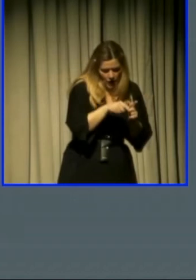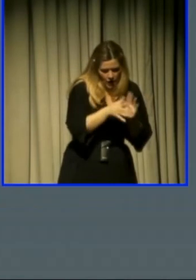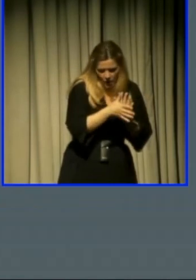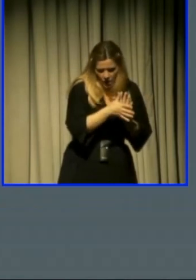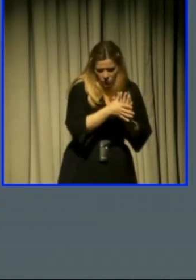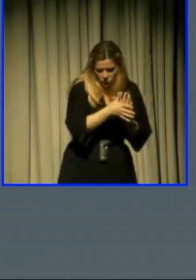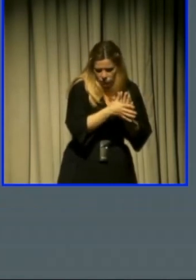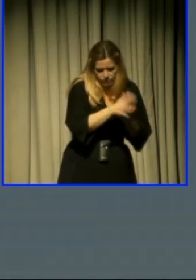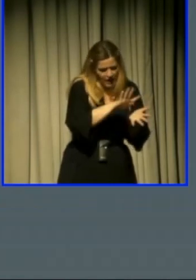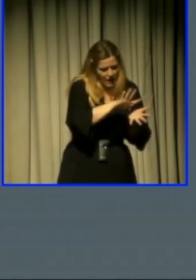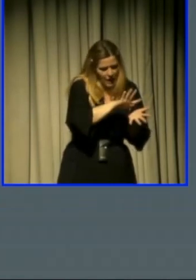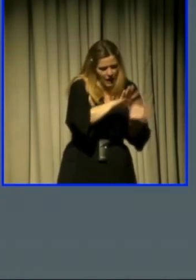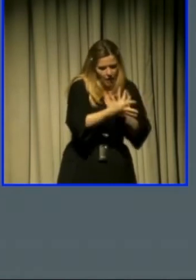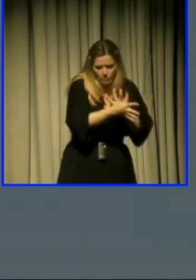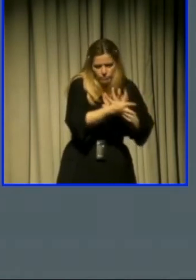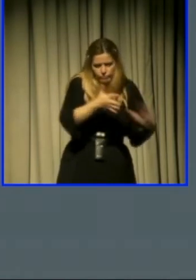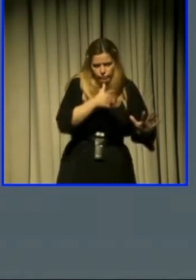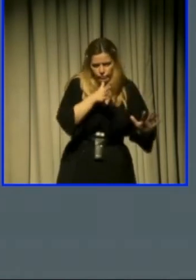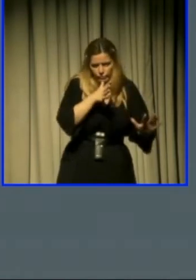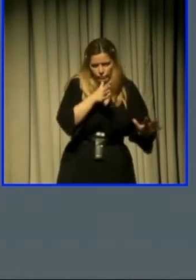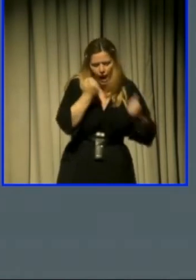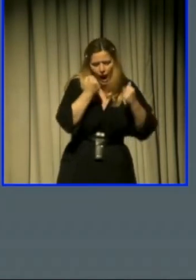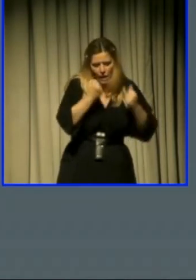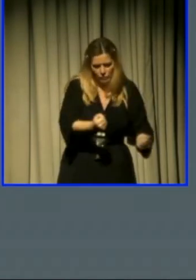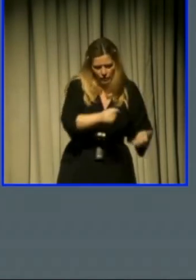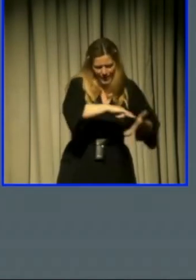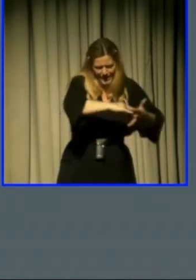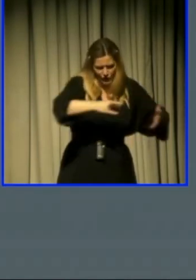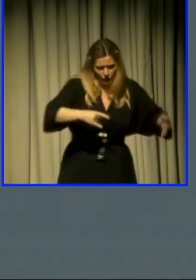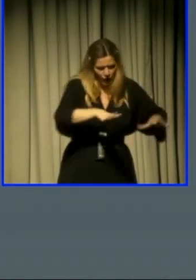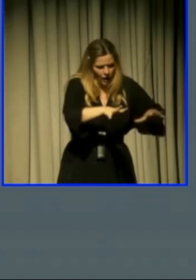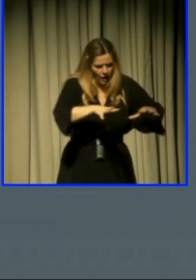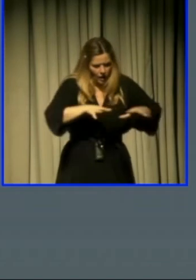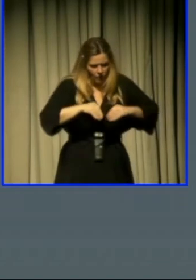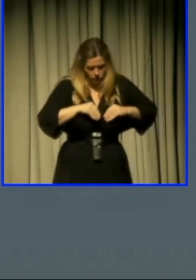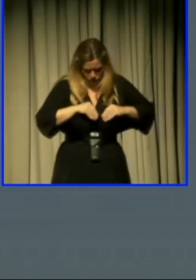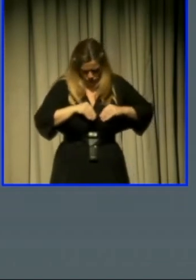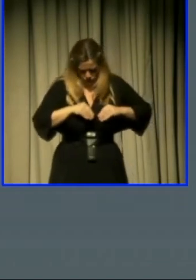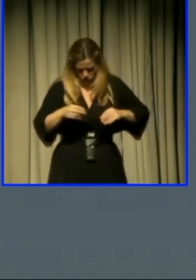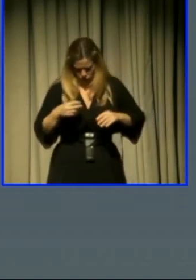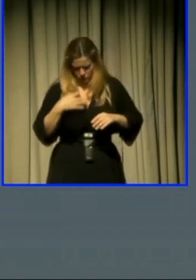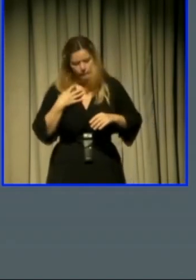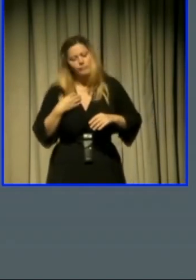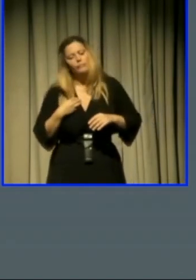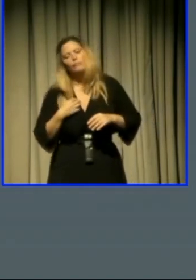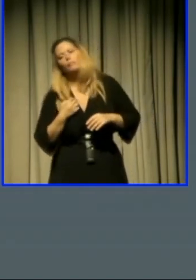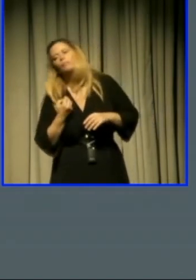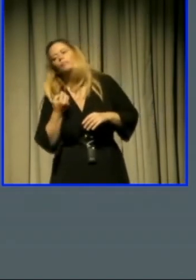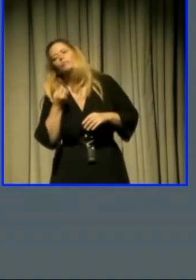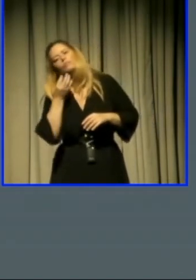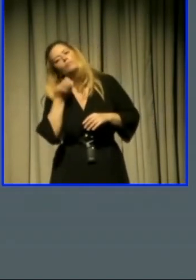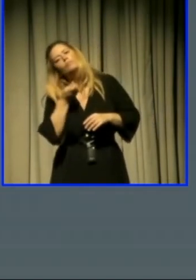adopt technology in a way that it needs to be more innovative to heighten people's